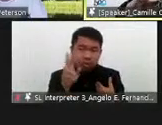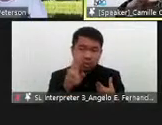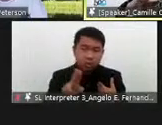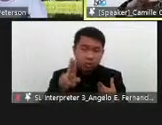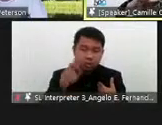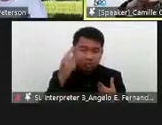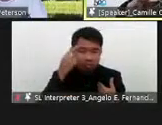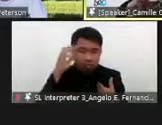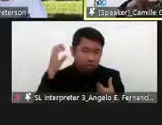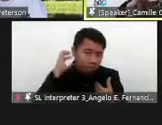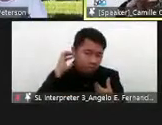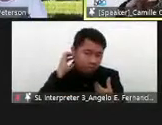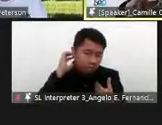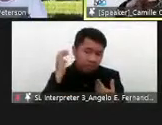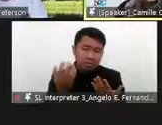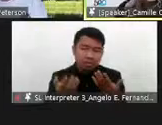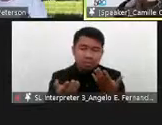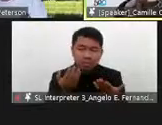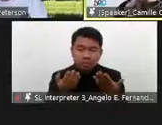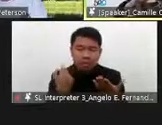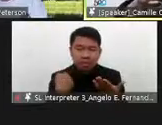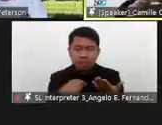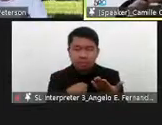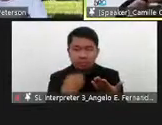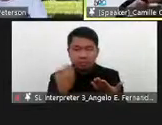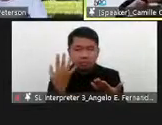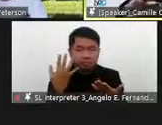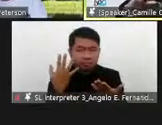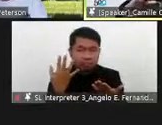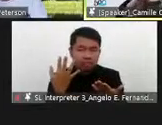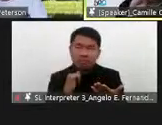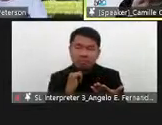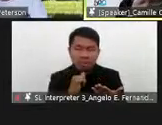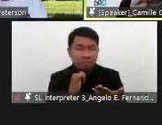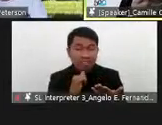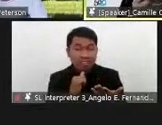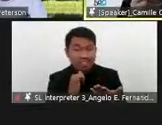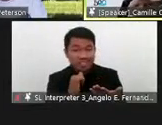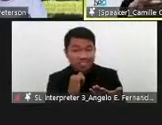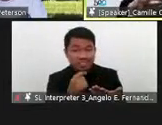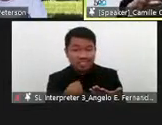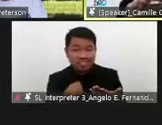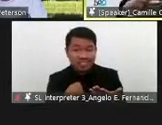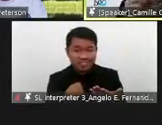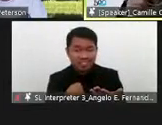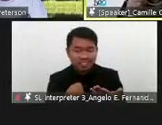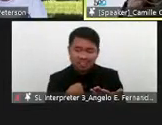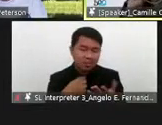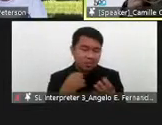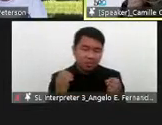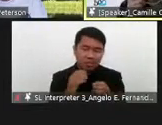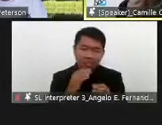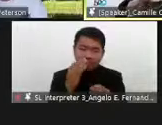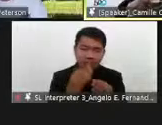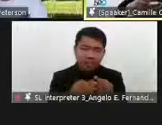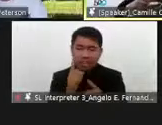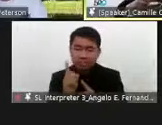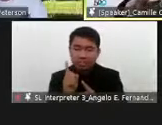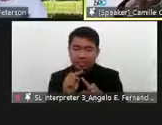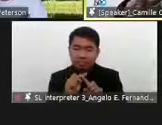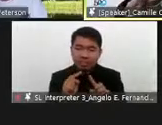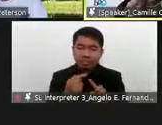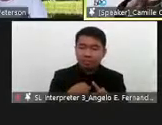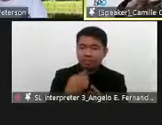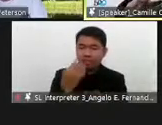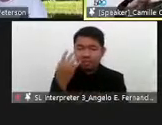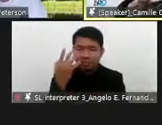we're thinking that the this is not I'm not concluding anything, but we're thinking